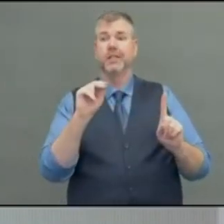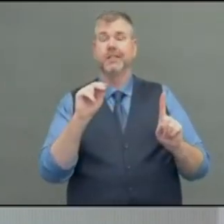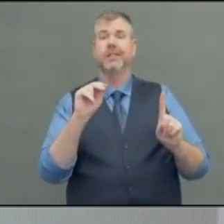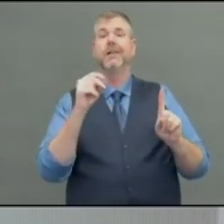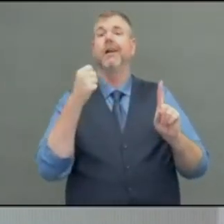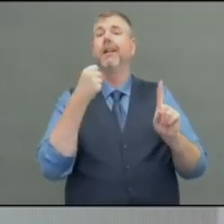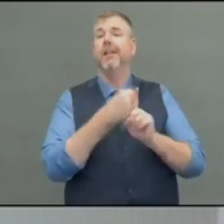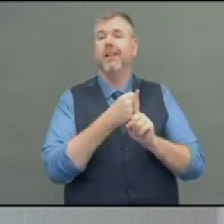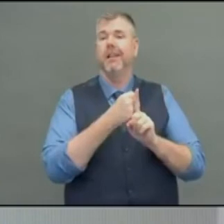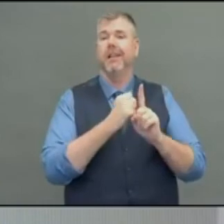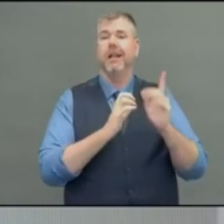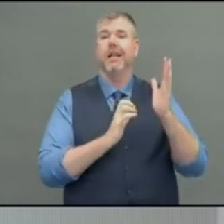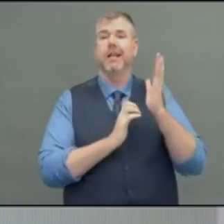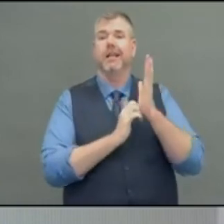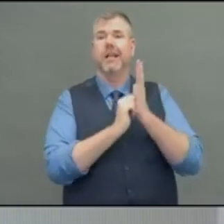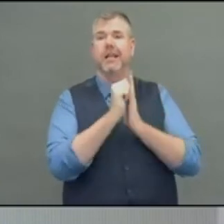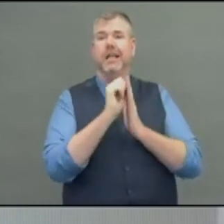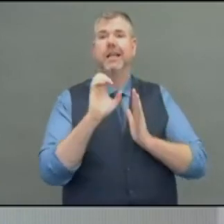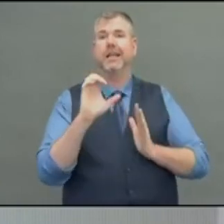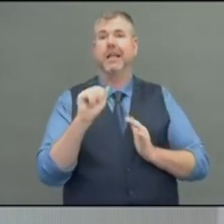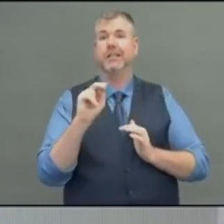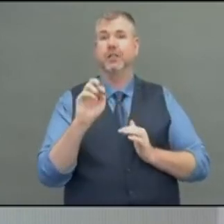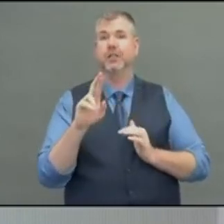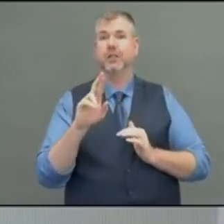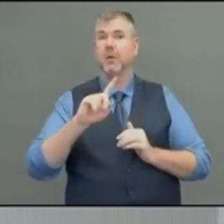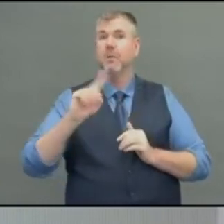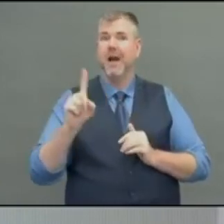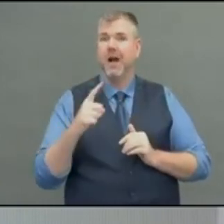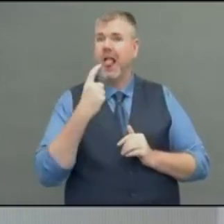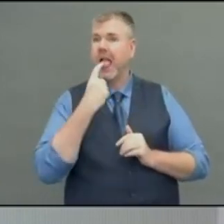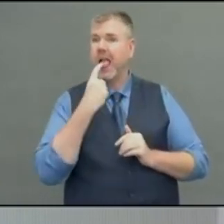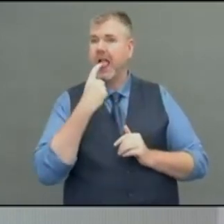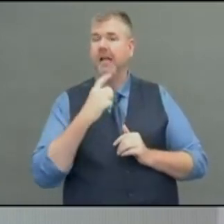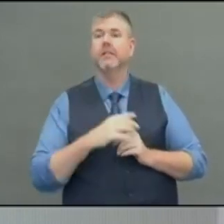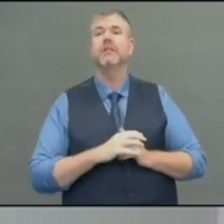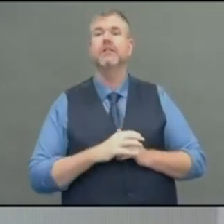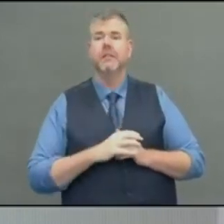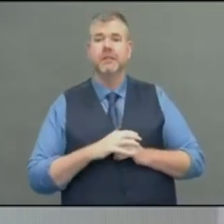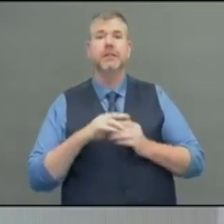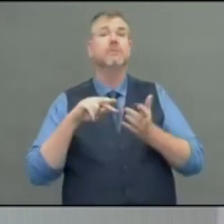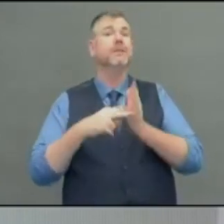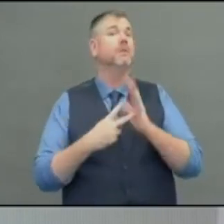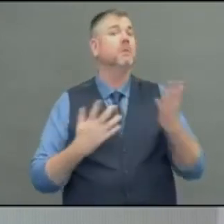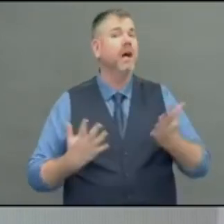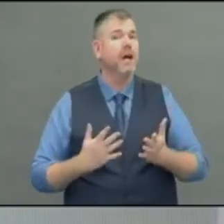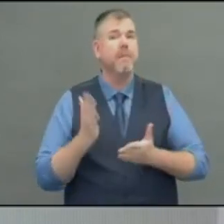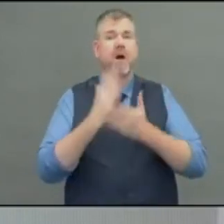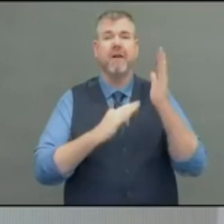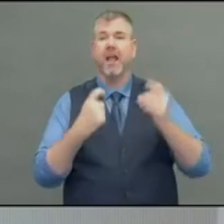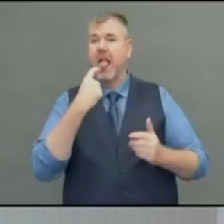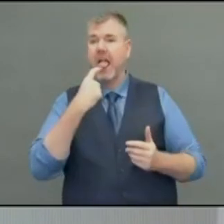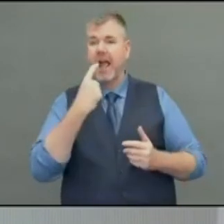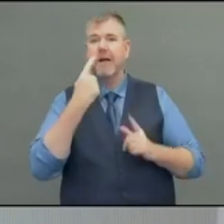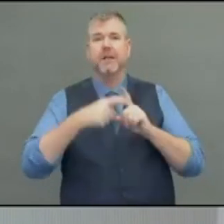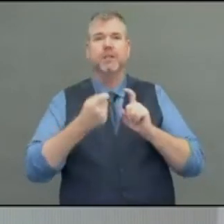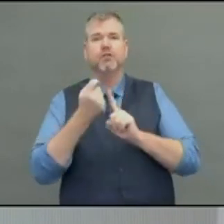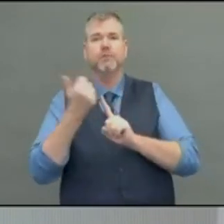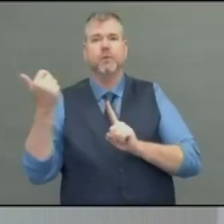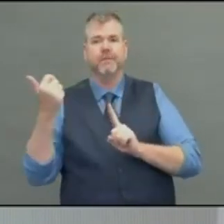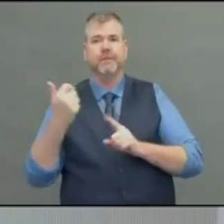tongue. And so he had to have part of his tongue removed to take care of that cancer. And he ended up with a speech